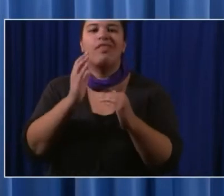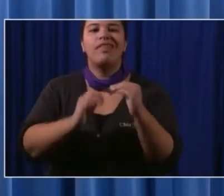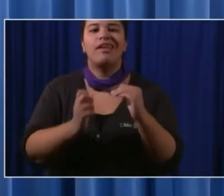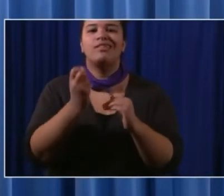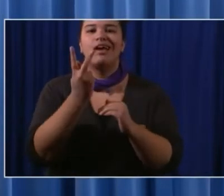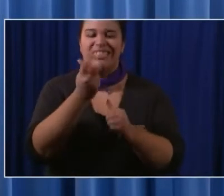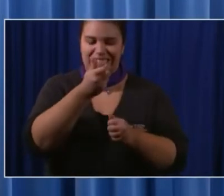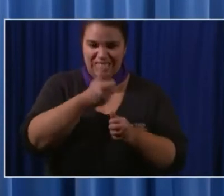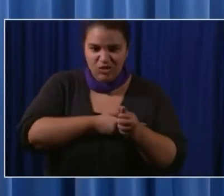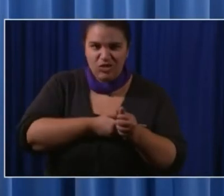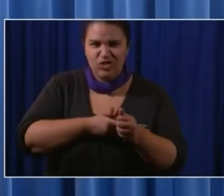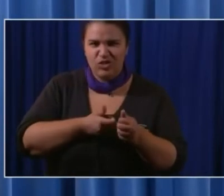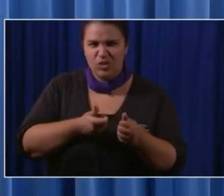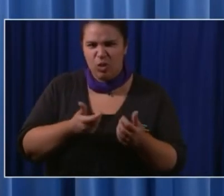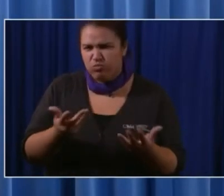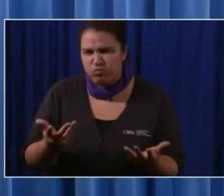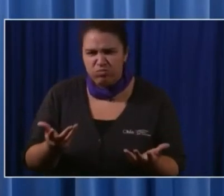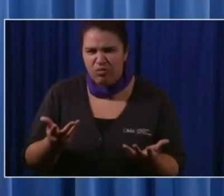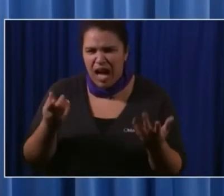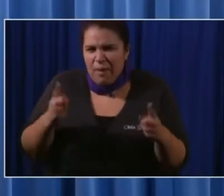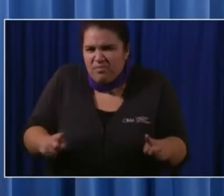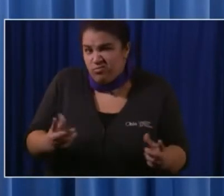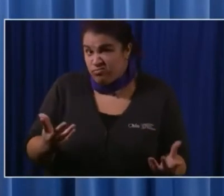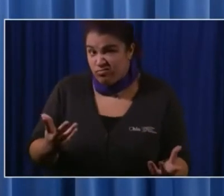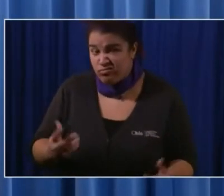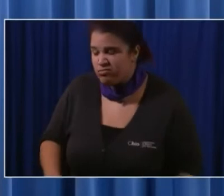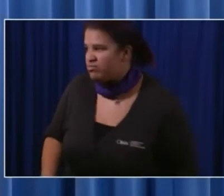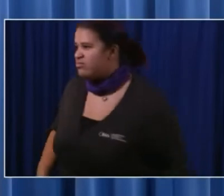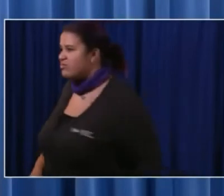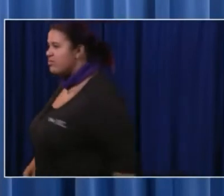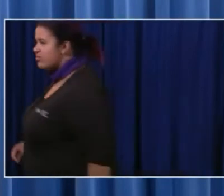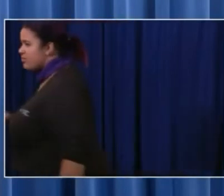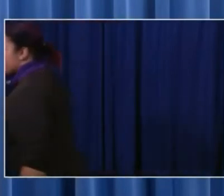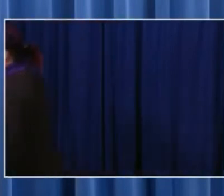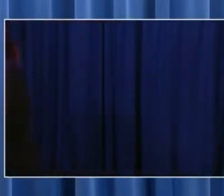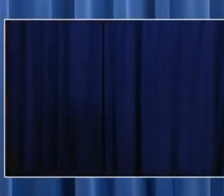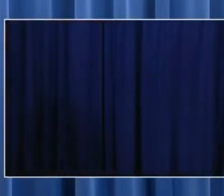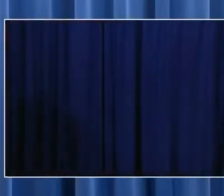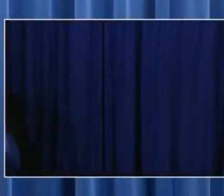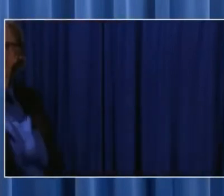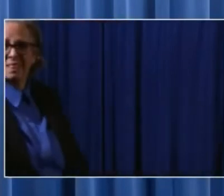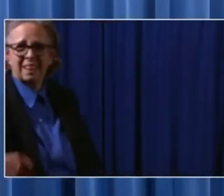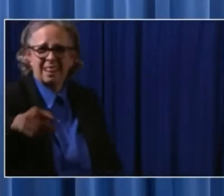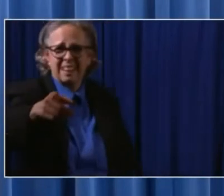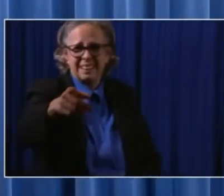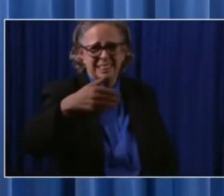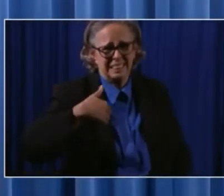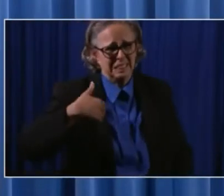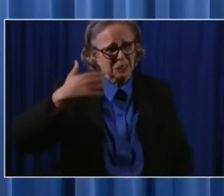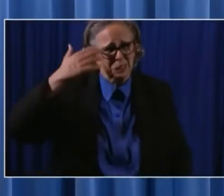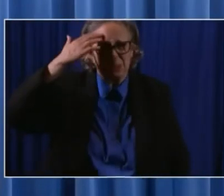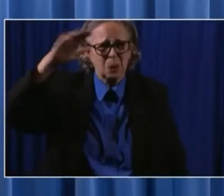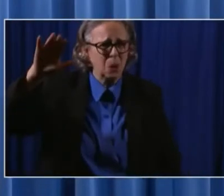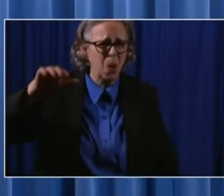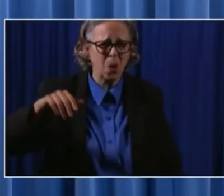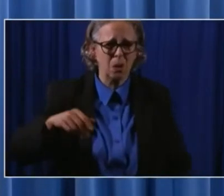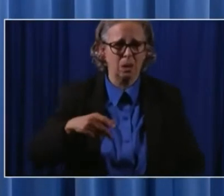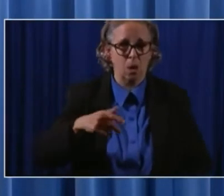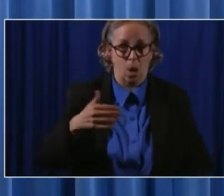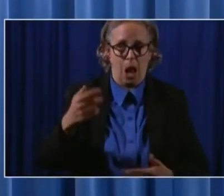Just don't know yet, and I know everybody would like to know, Everyone would like predictability, but